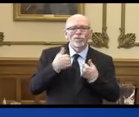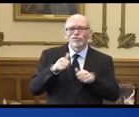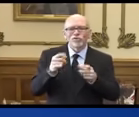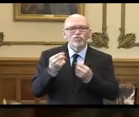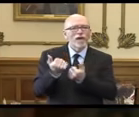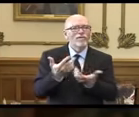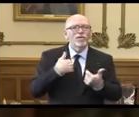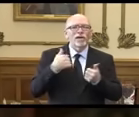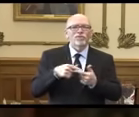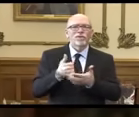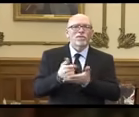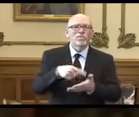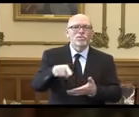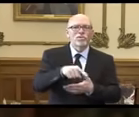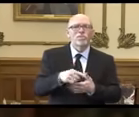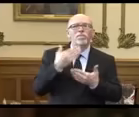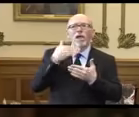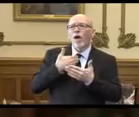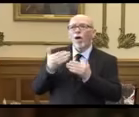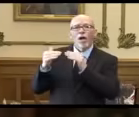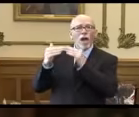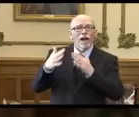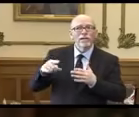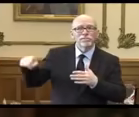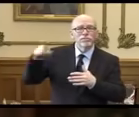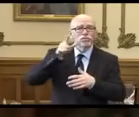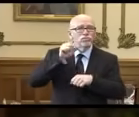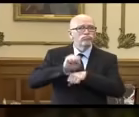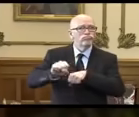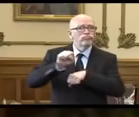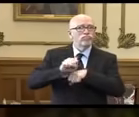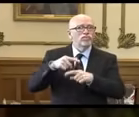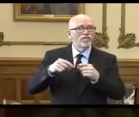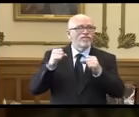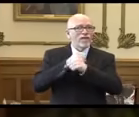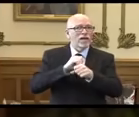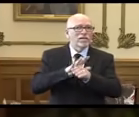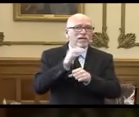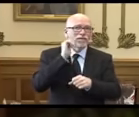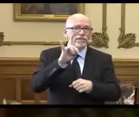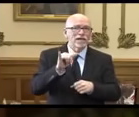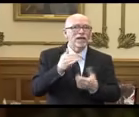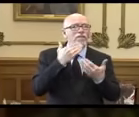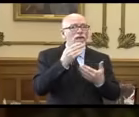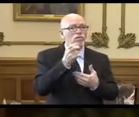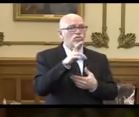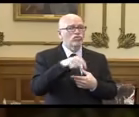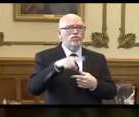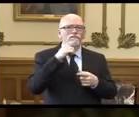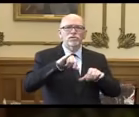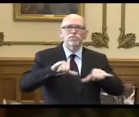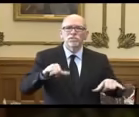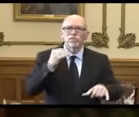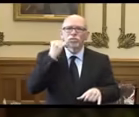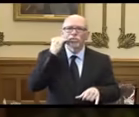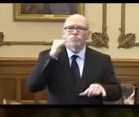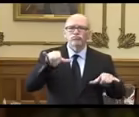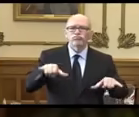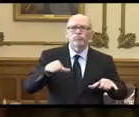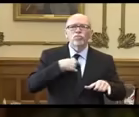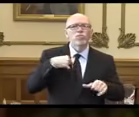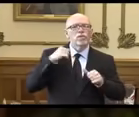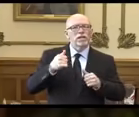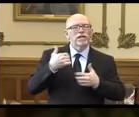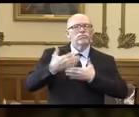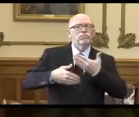you. Thank you to our colleagues who are fighting this pandemic every day. And thank you to Hoosiers who are hunkering down so we can come